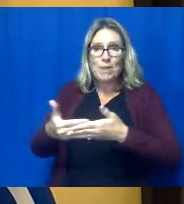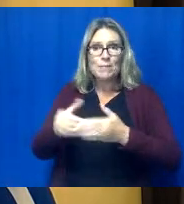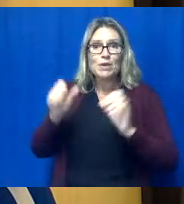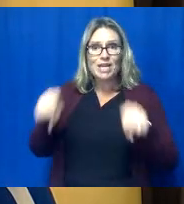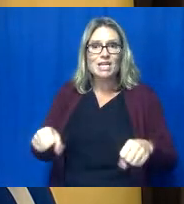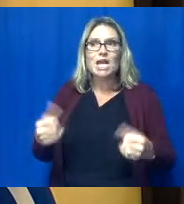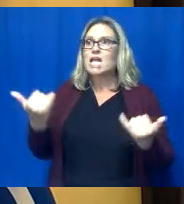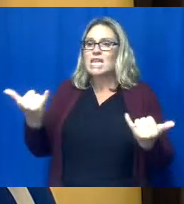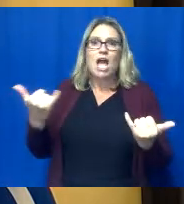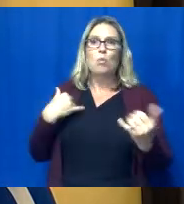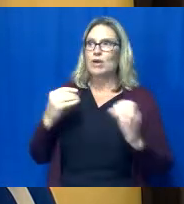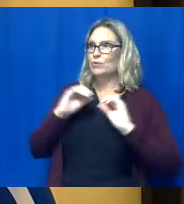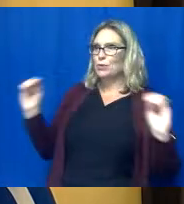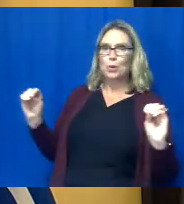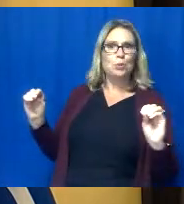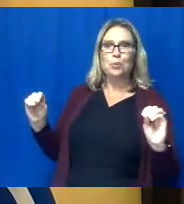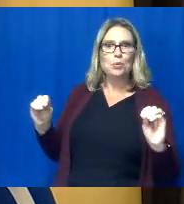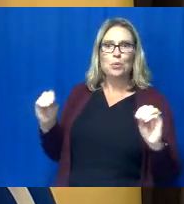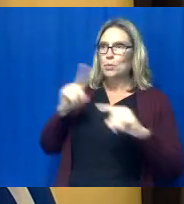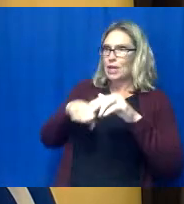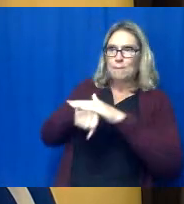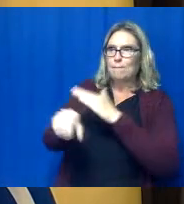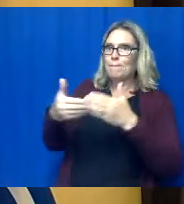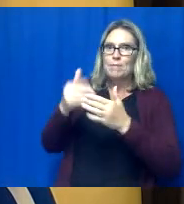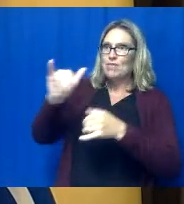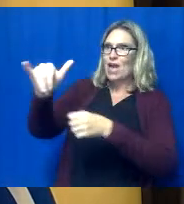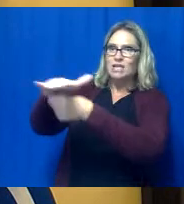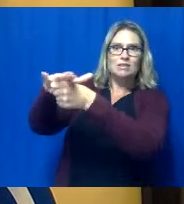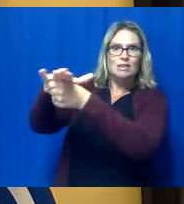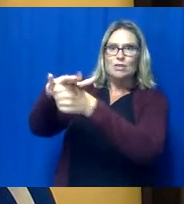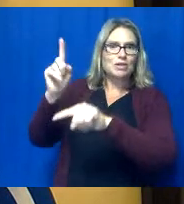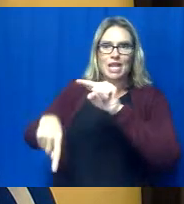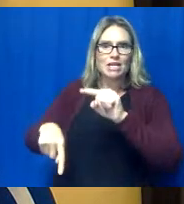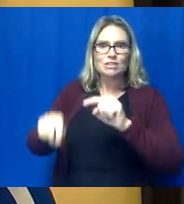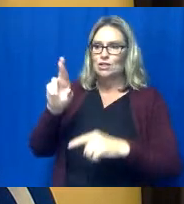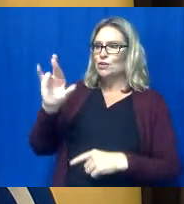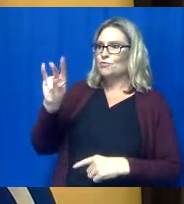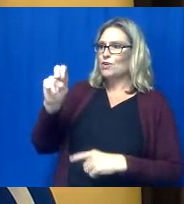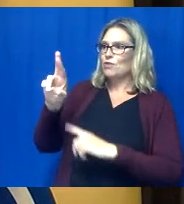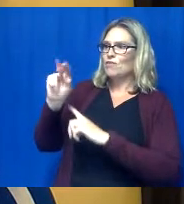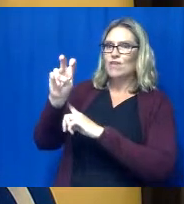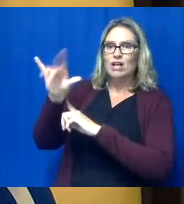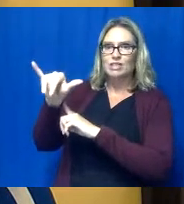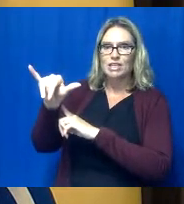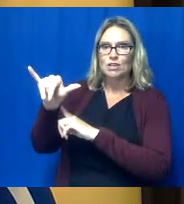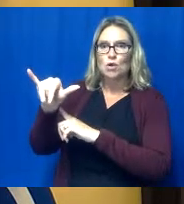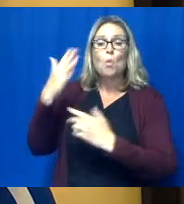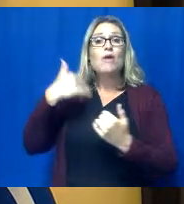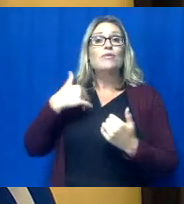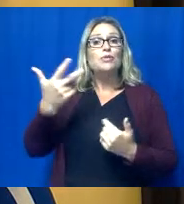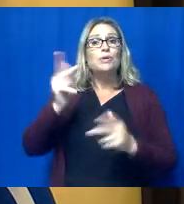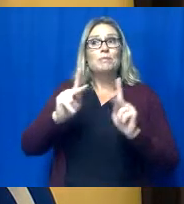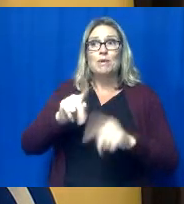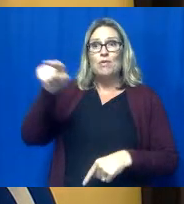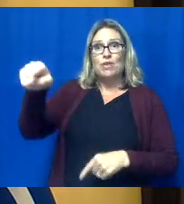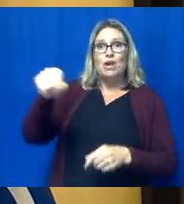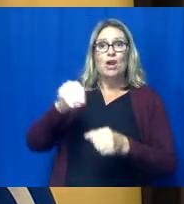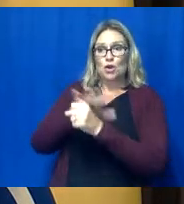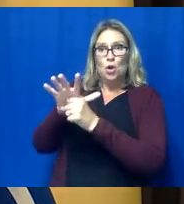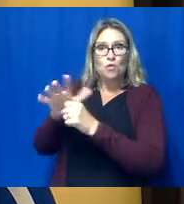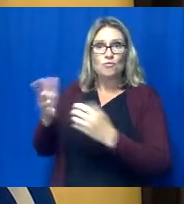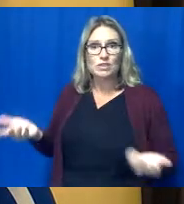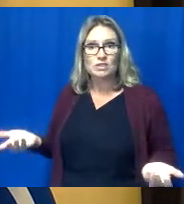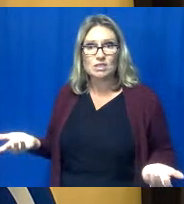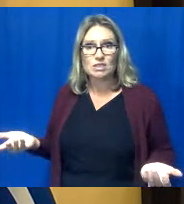have the resources to support that unit together with ICU, where we have 3 patients with COVID, the floors, the